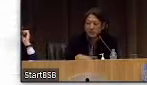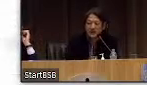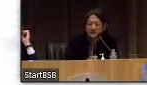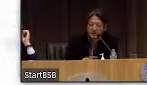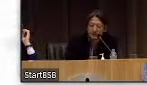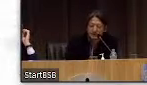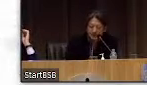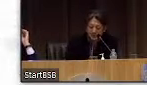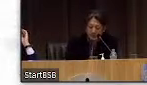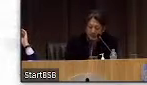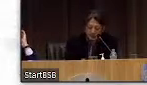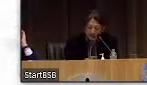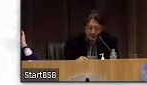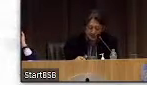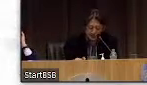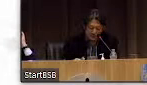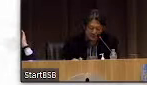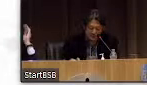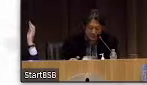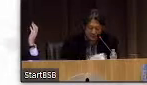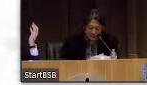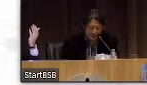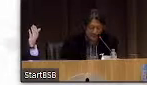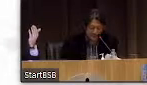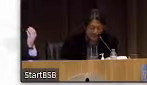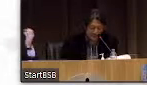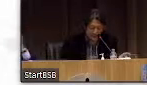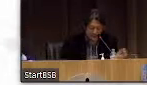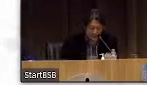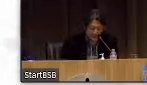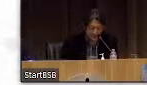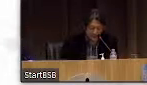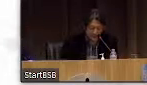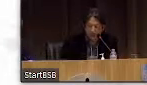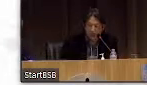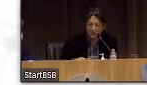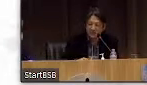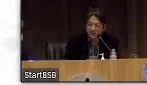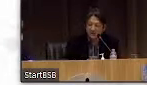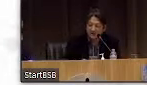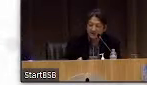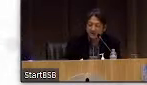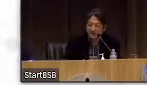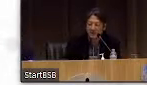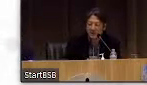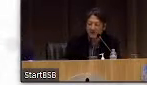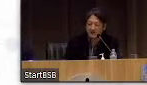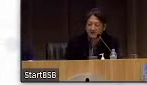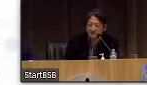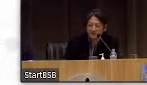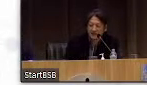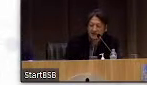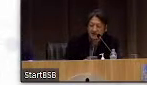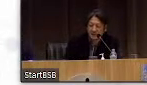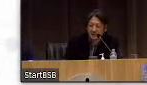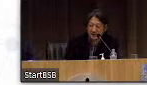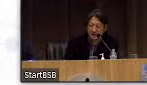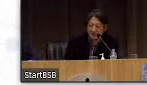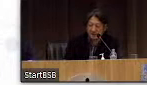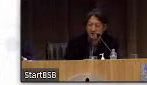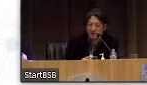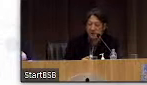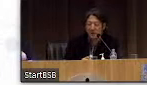improve the work in this place. And in the work that we did, we have